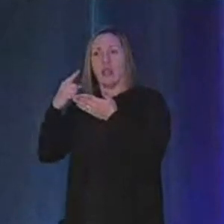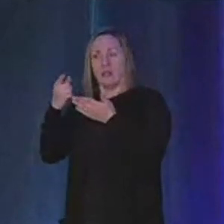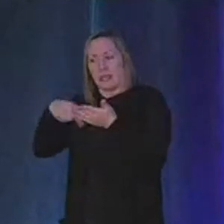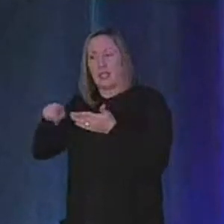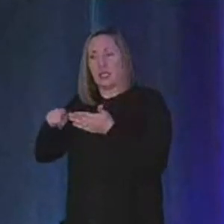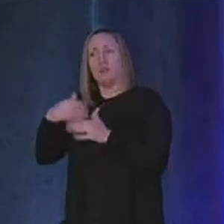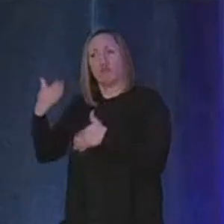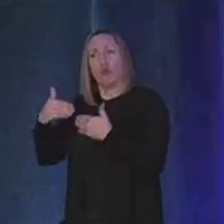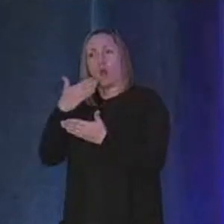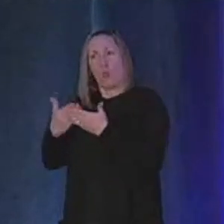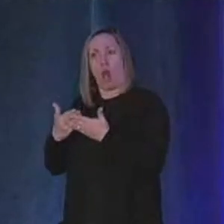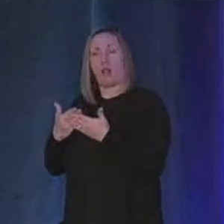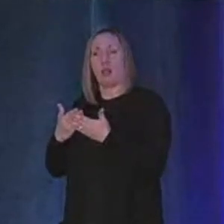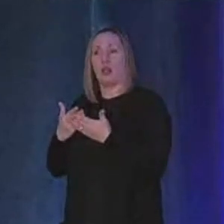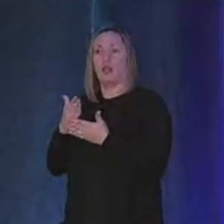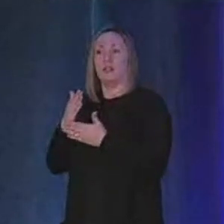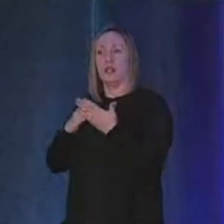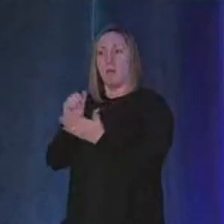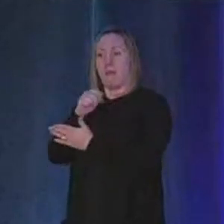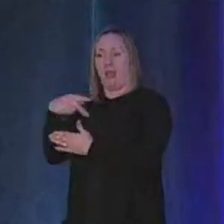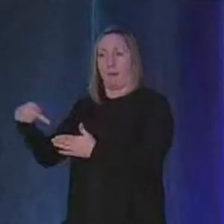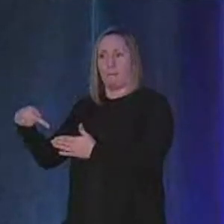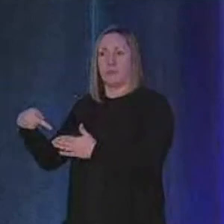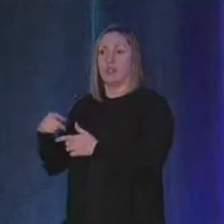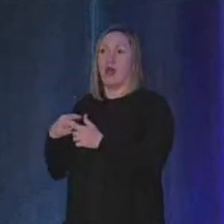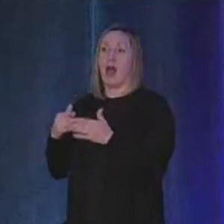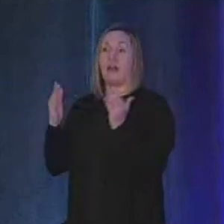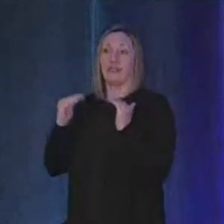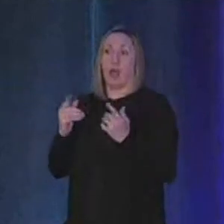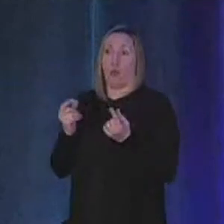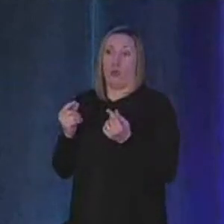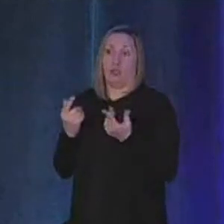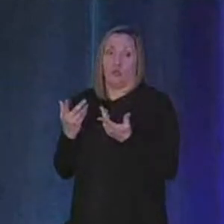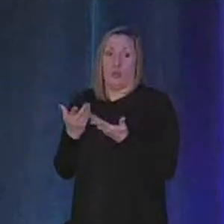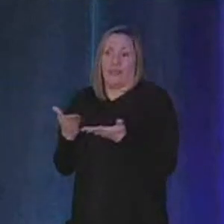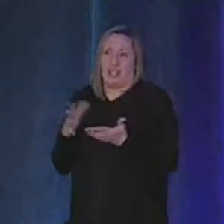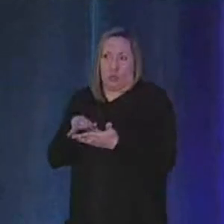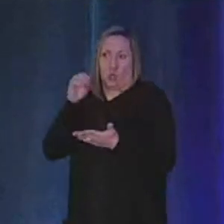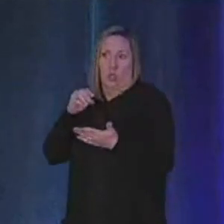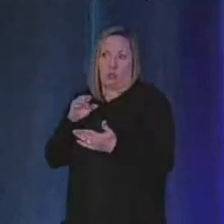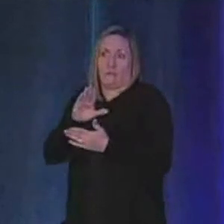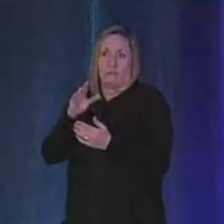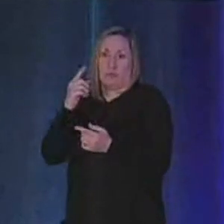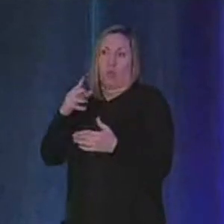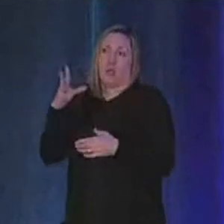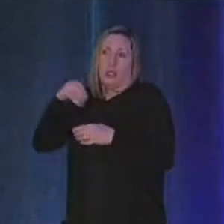gone well in certain apps, and then next steps that you can take away in your own work.